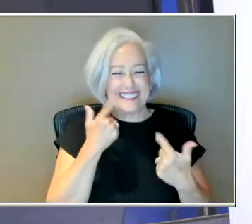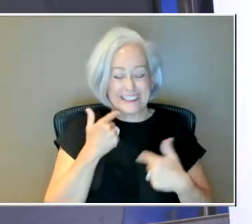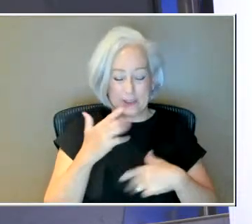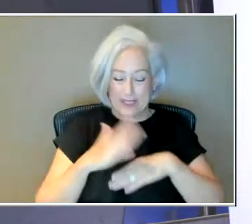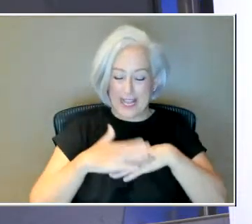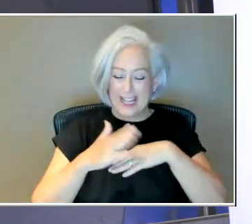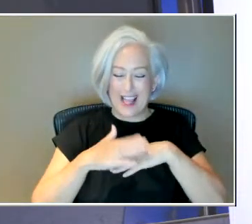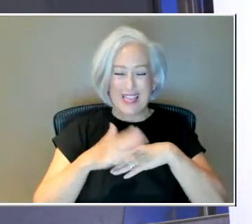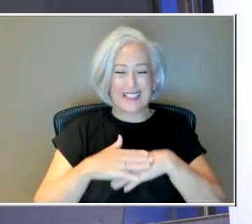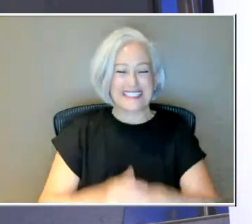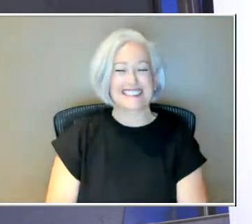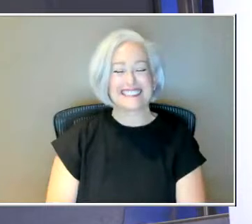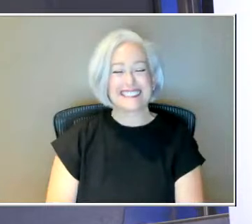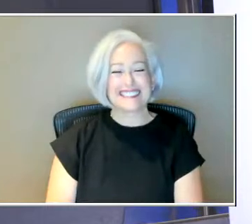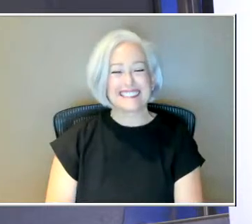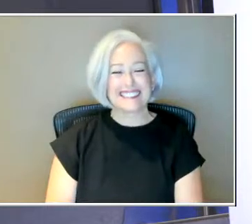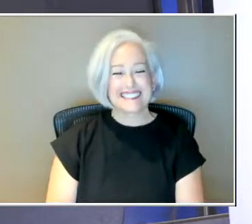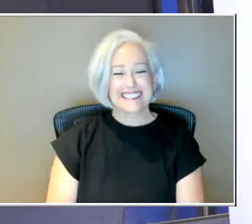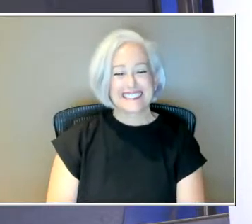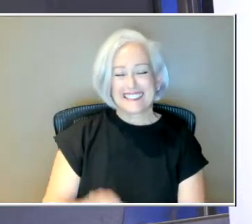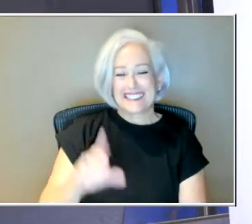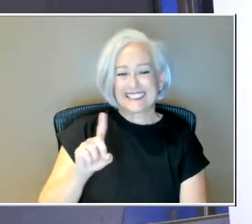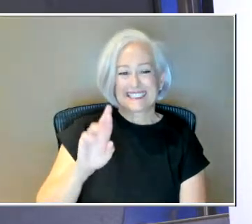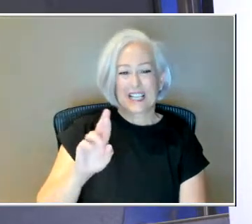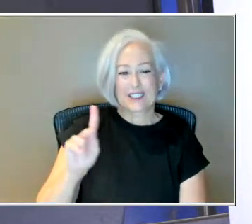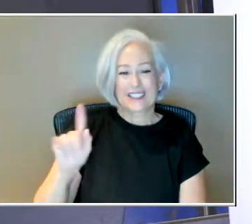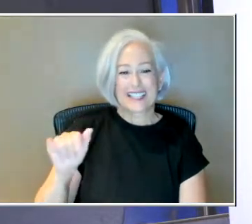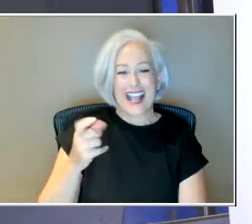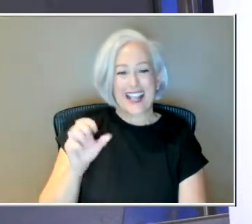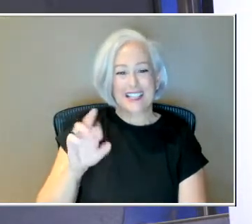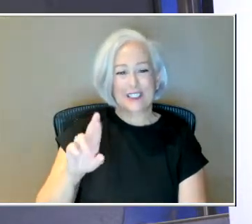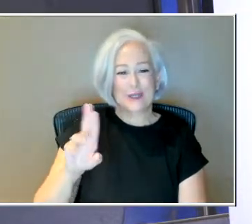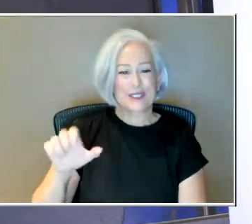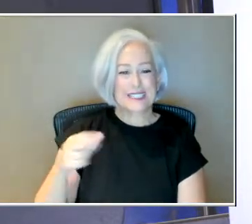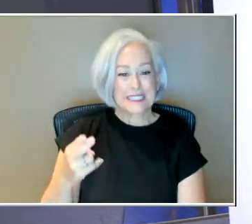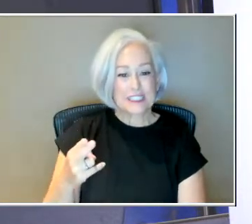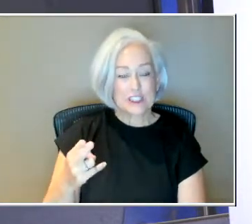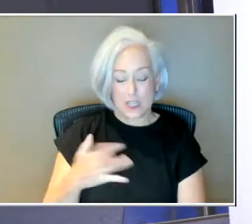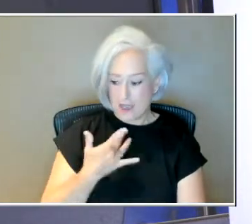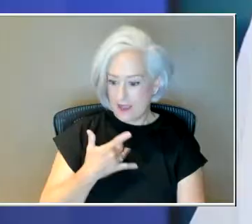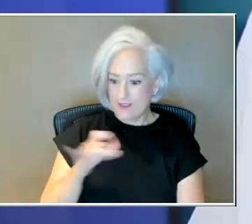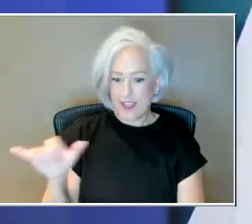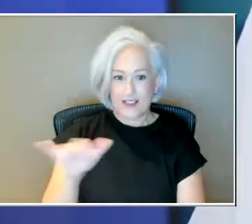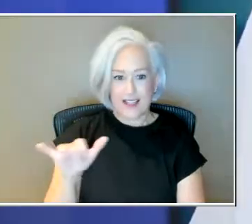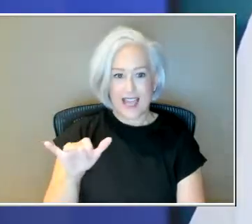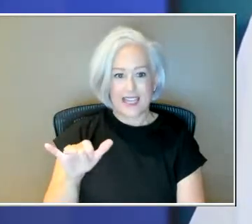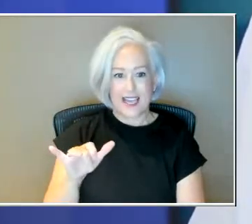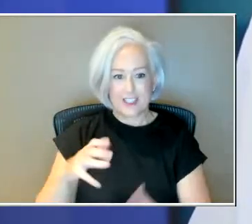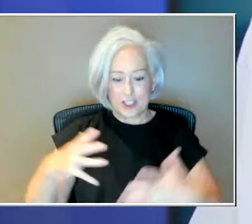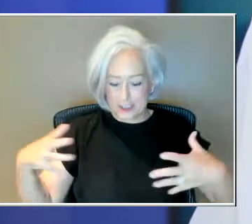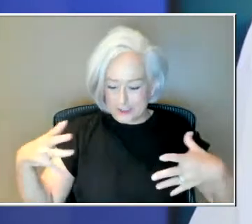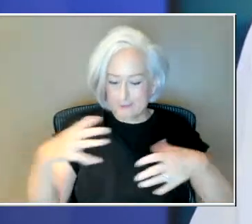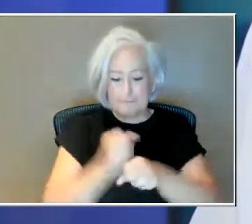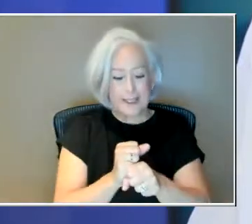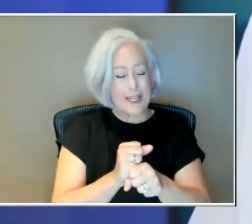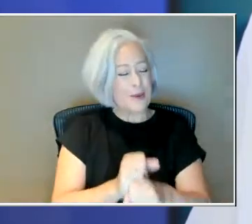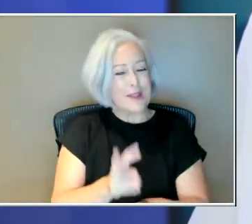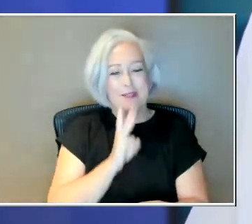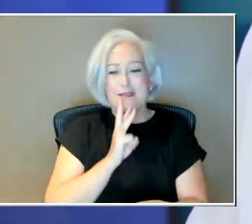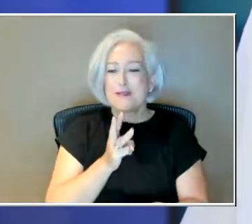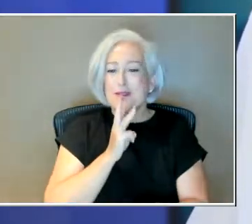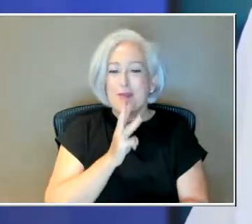Exactly. Okay, Dr. Calder-Rich, what's the big takeaway? I feel like I should just circle it up with hydration. Yeah, go for it. Like